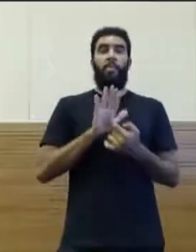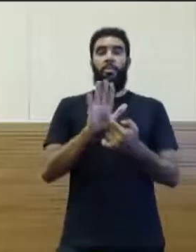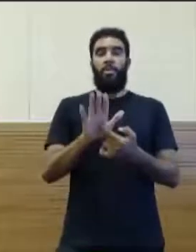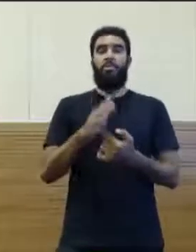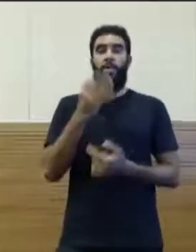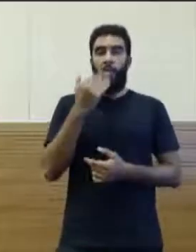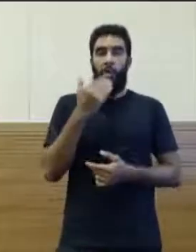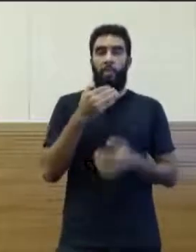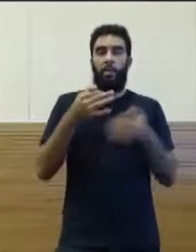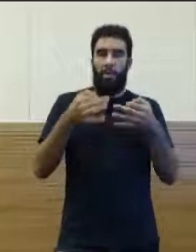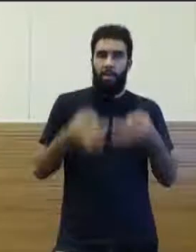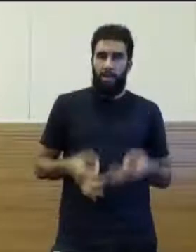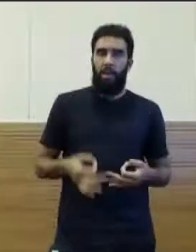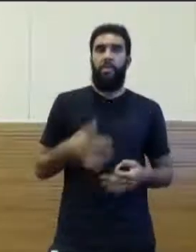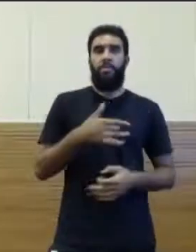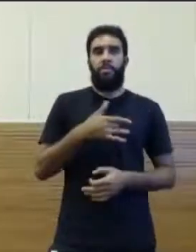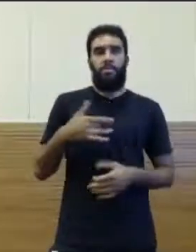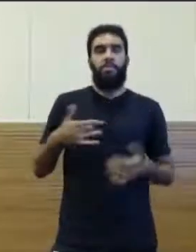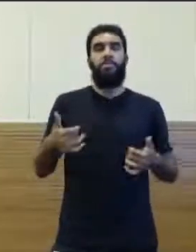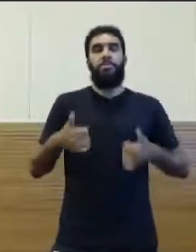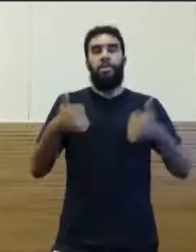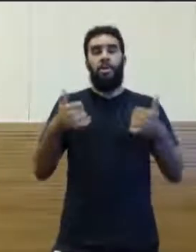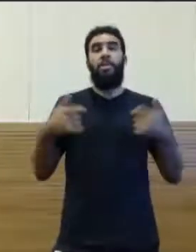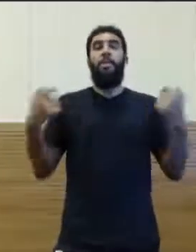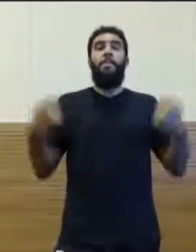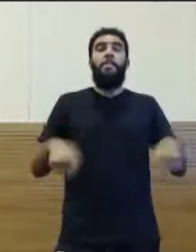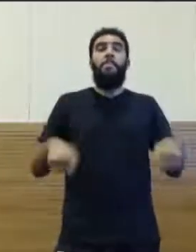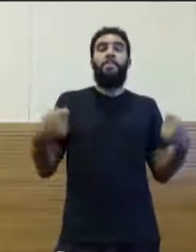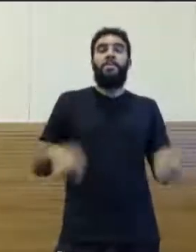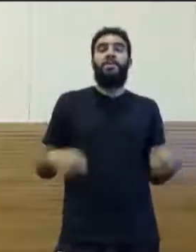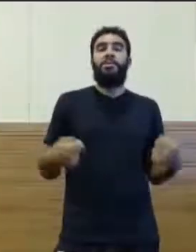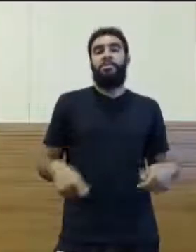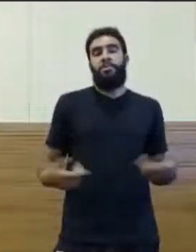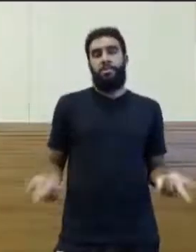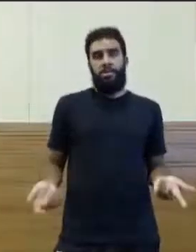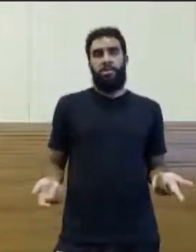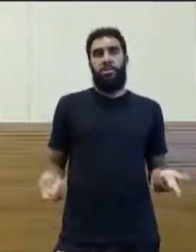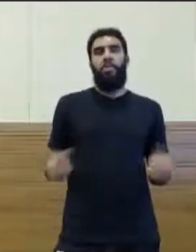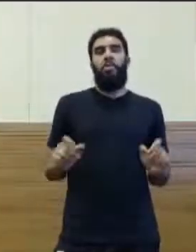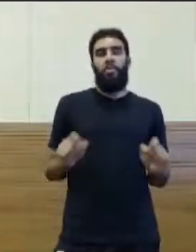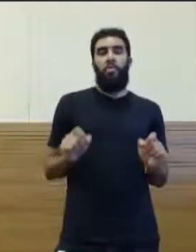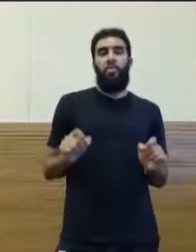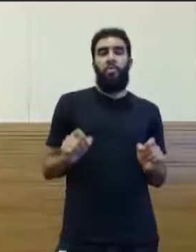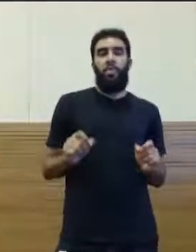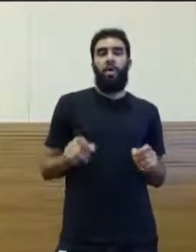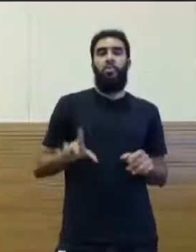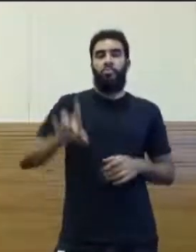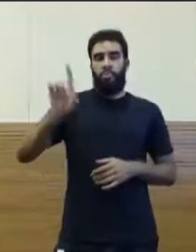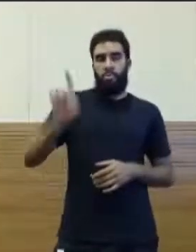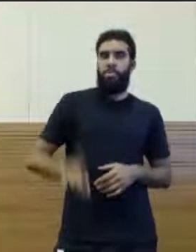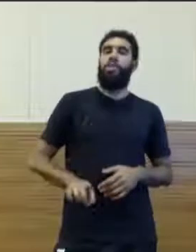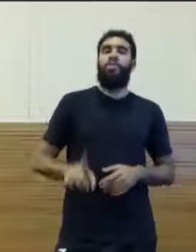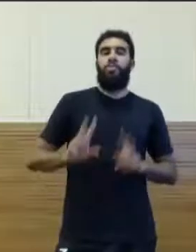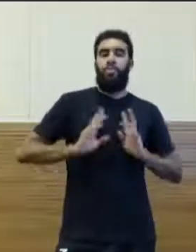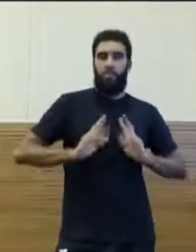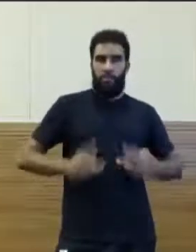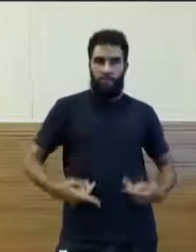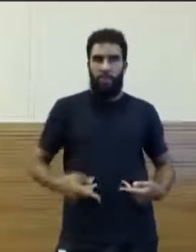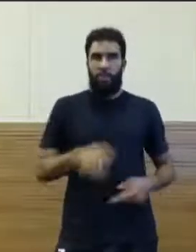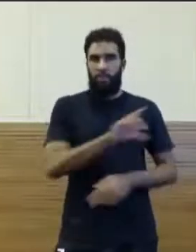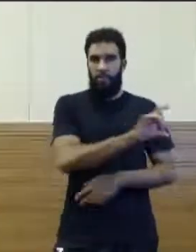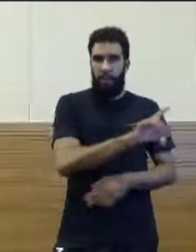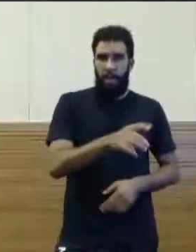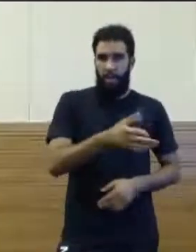principle that shows that adequate nutrition should be considered a paradigm of human